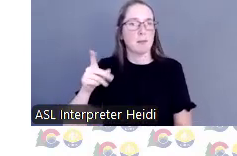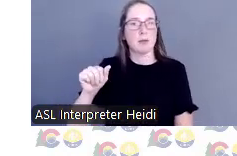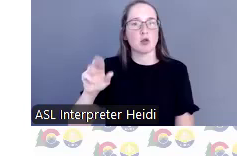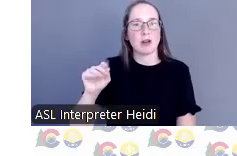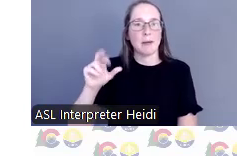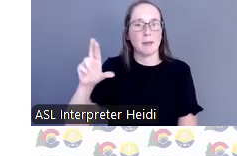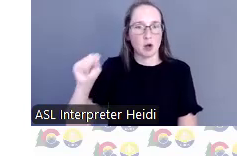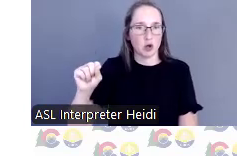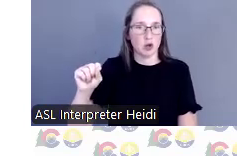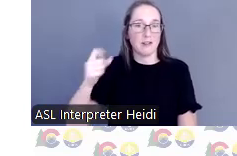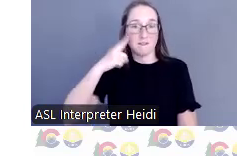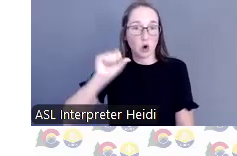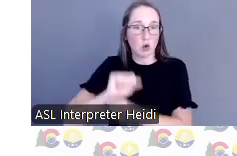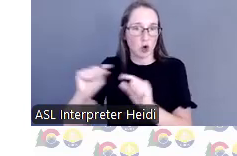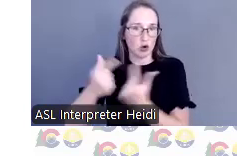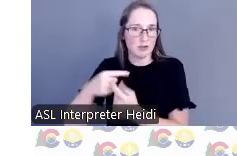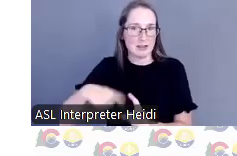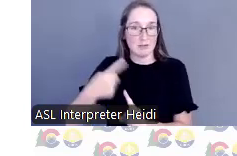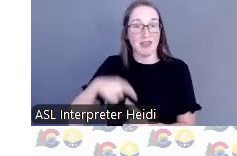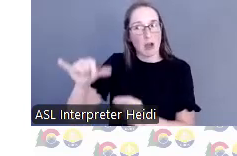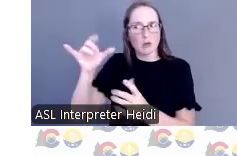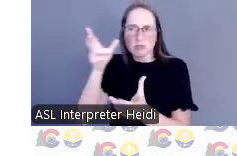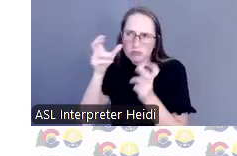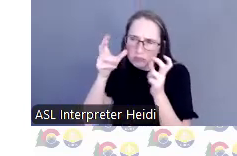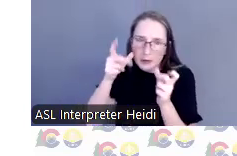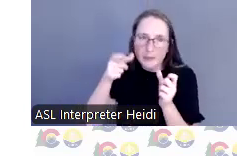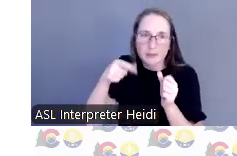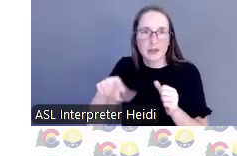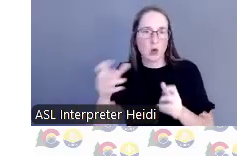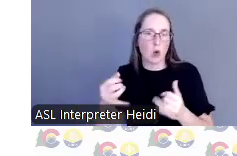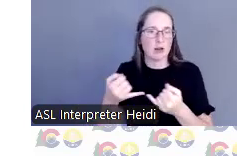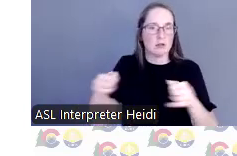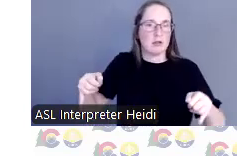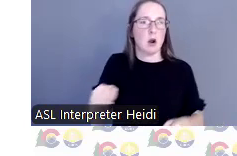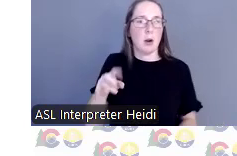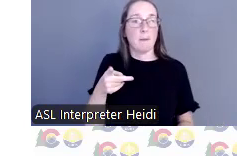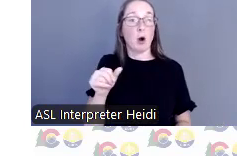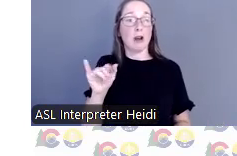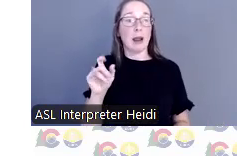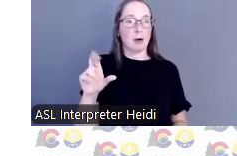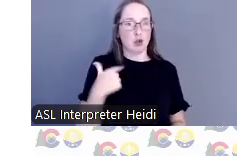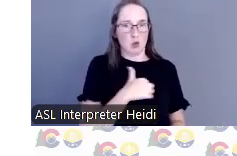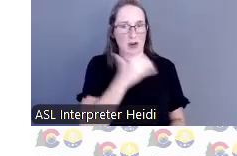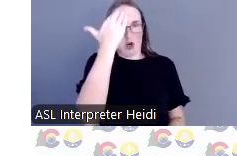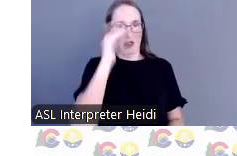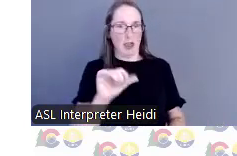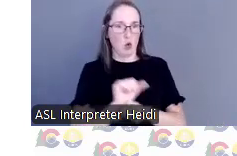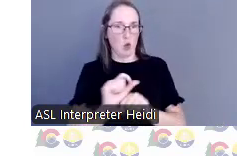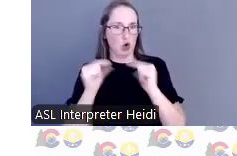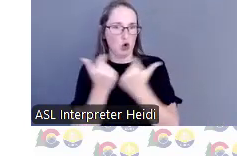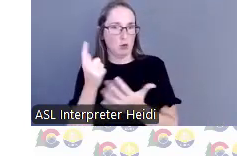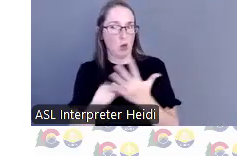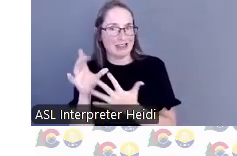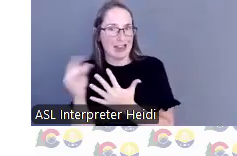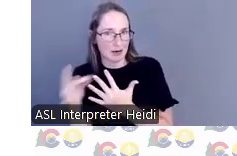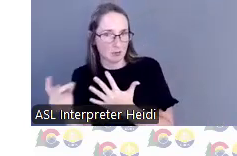the listening session, is to come back with bumpers and parameters so that we know within that work group what our options are,